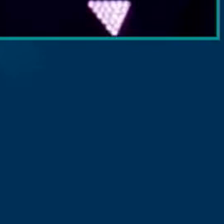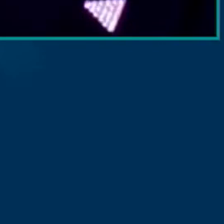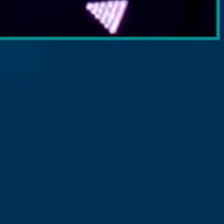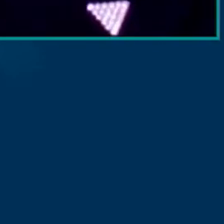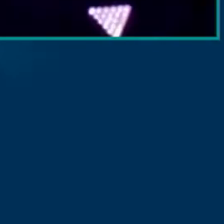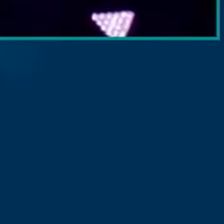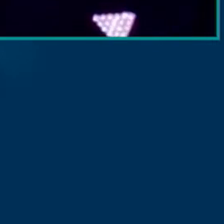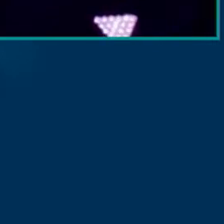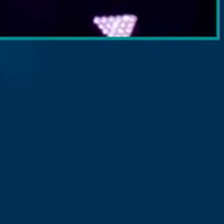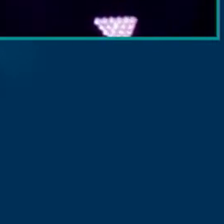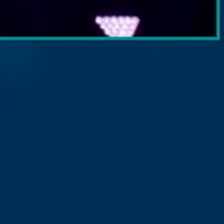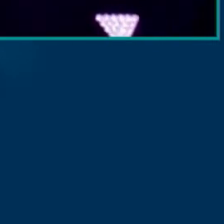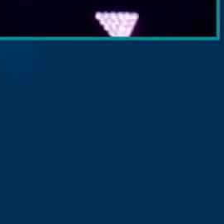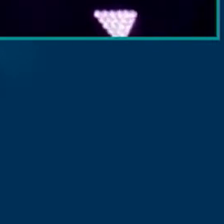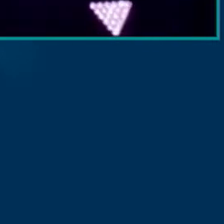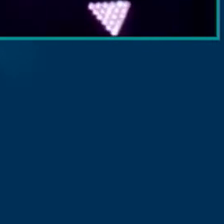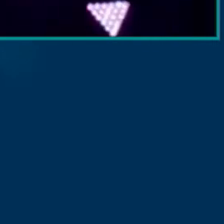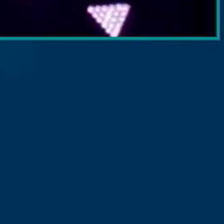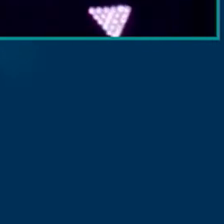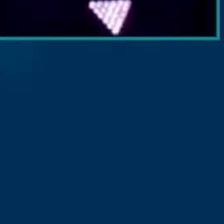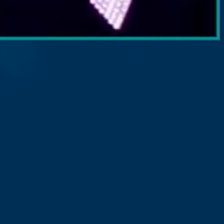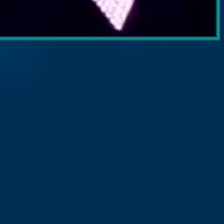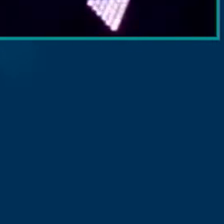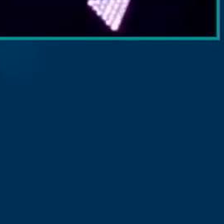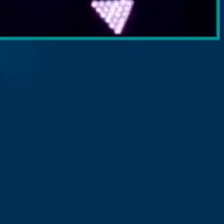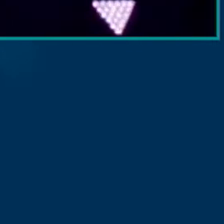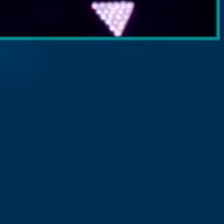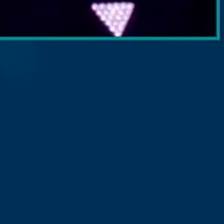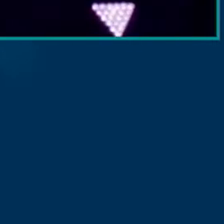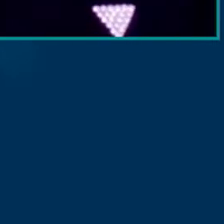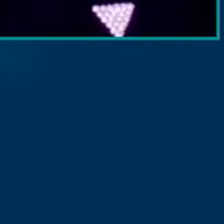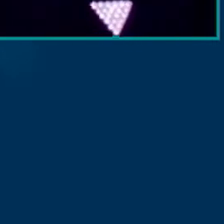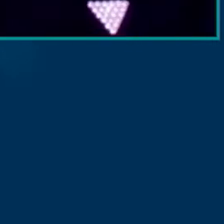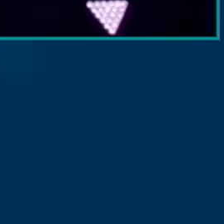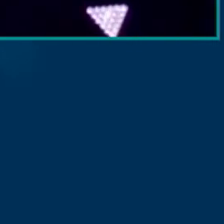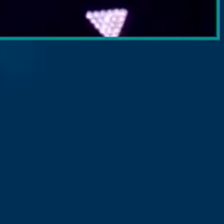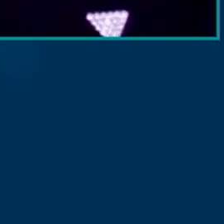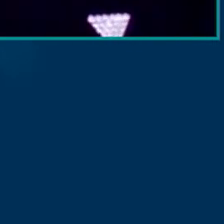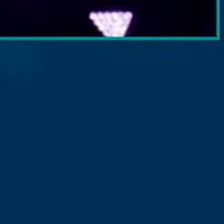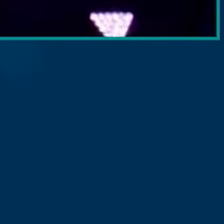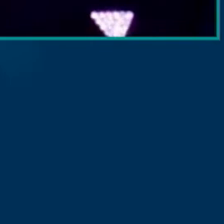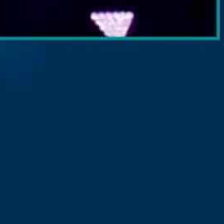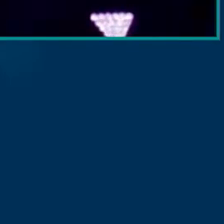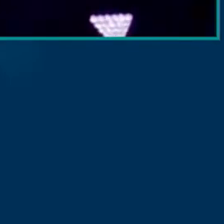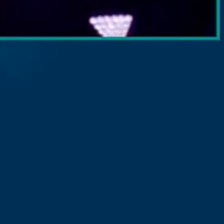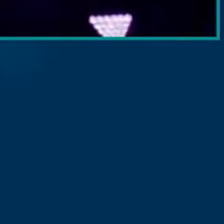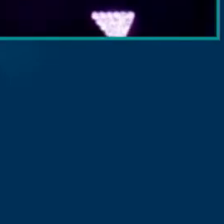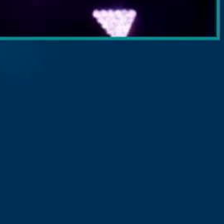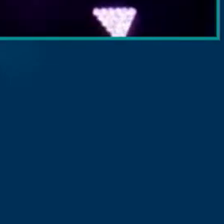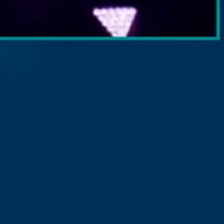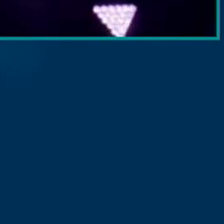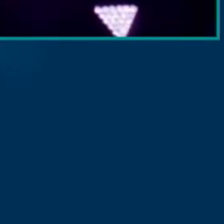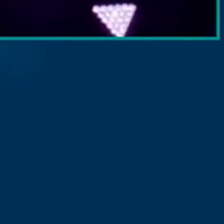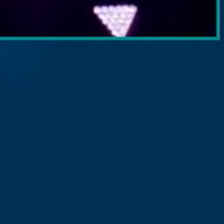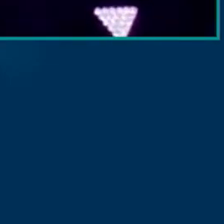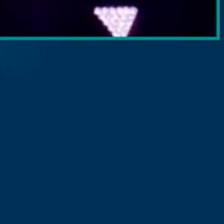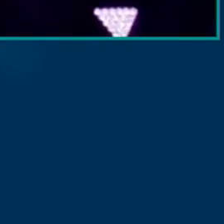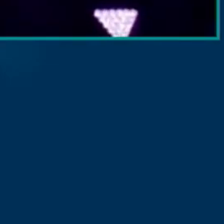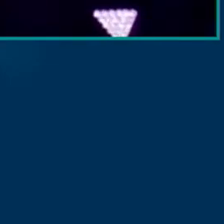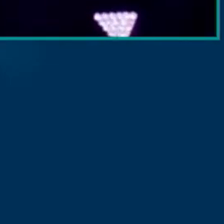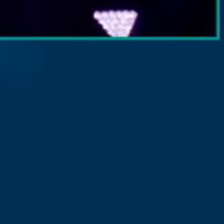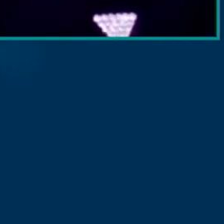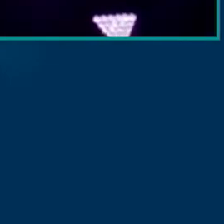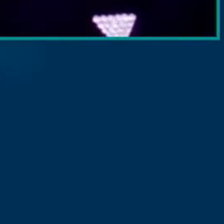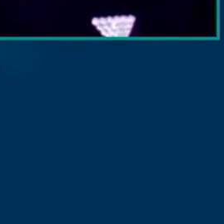Defense Against Shallow. So, Minister also mentioned that the reference to the guidance, again, a reference to